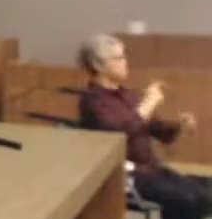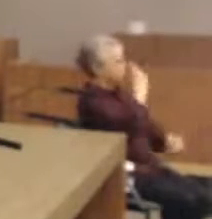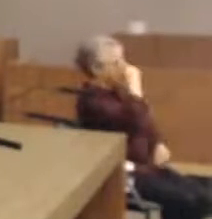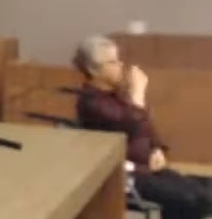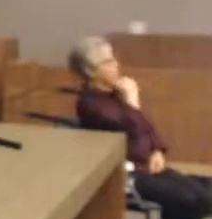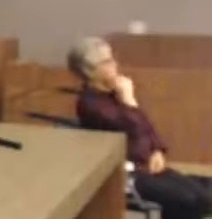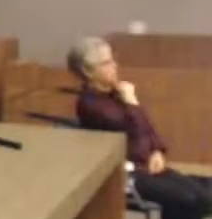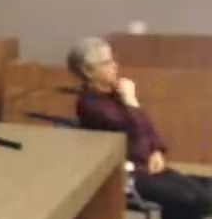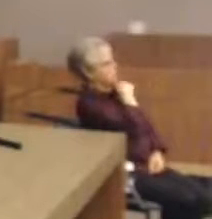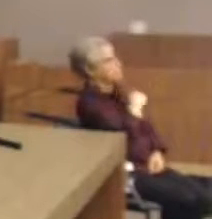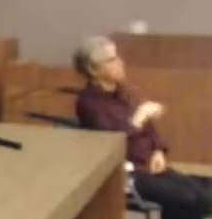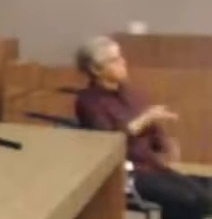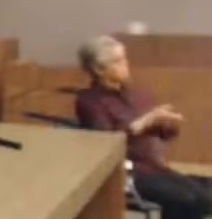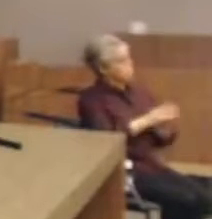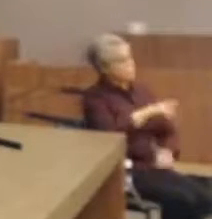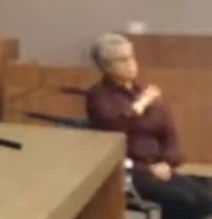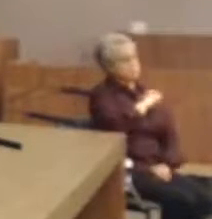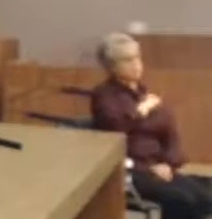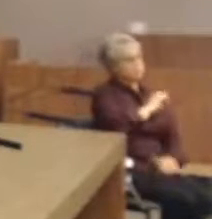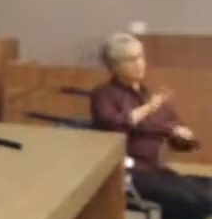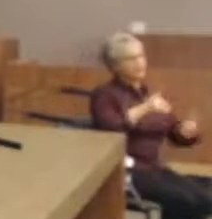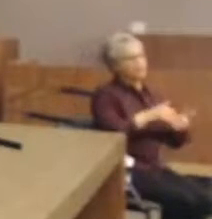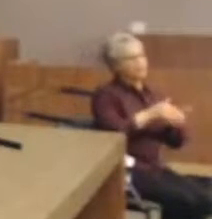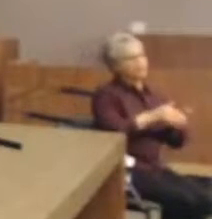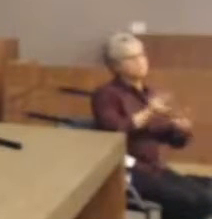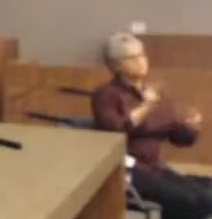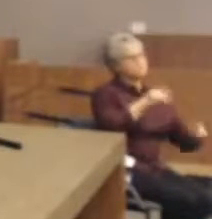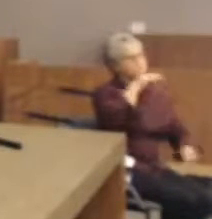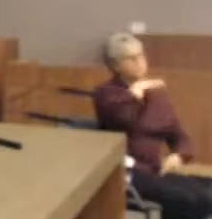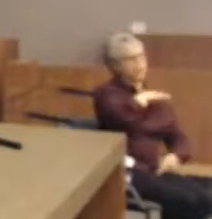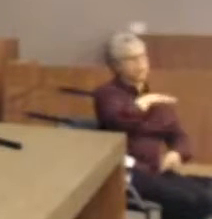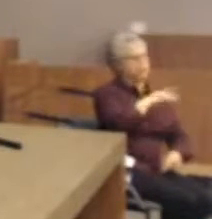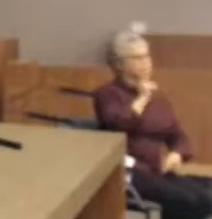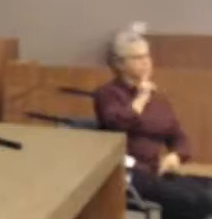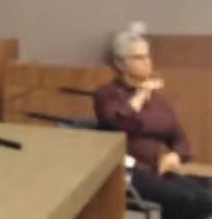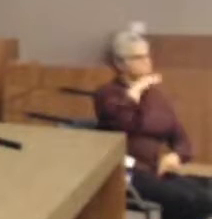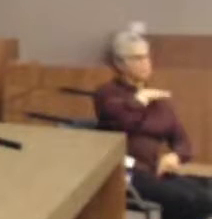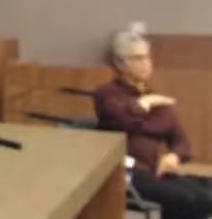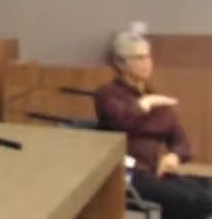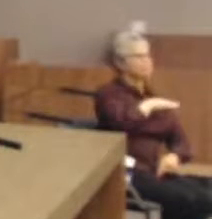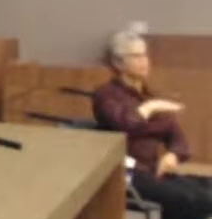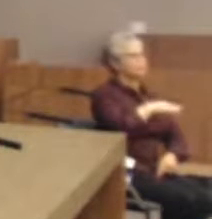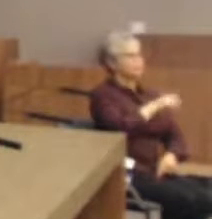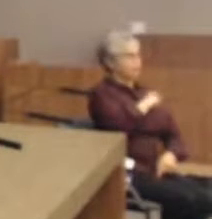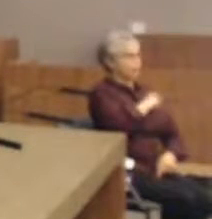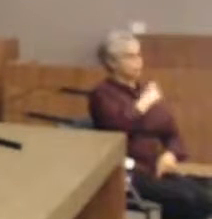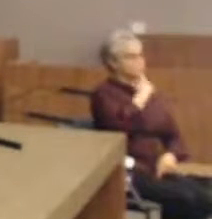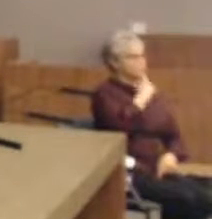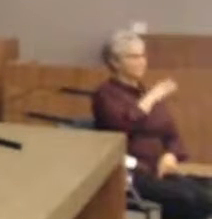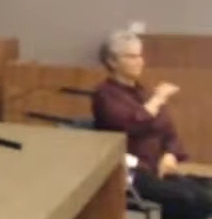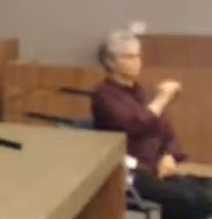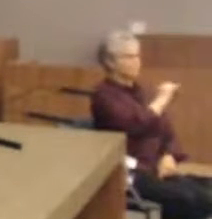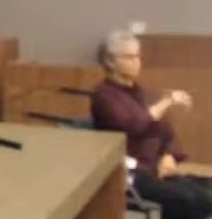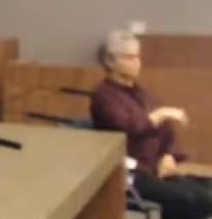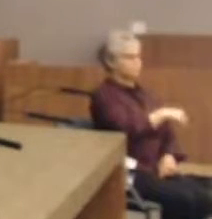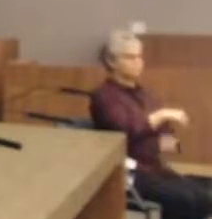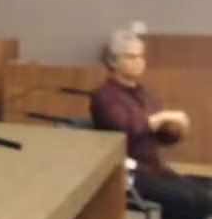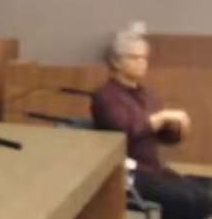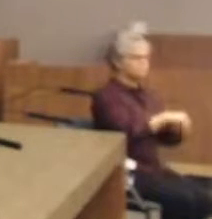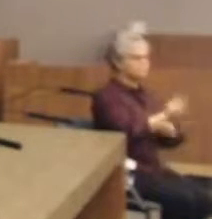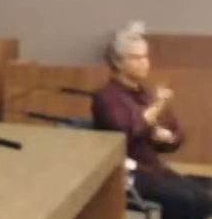a sexual assault victim lies, they'll tell you about 50% of the time. In studies, the actual figure is between 2 and